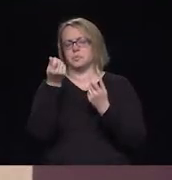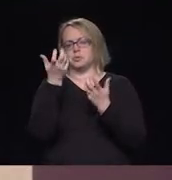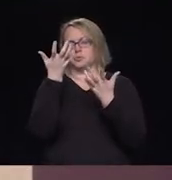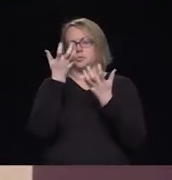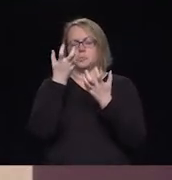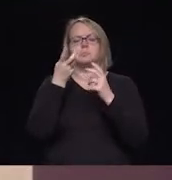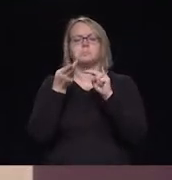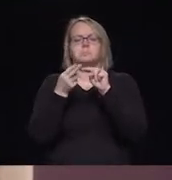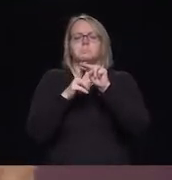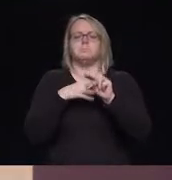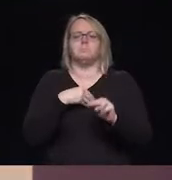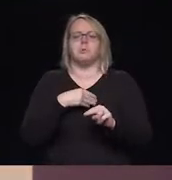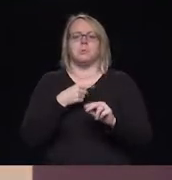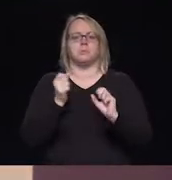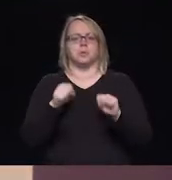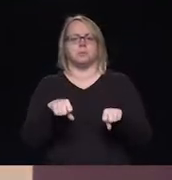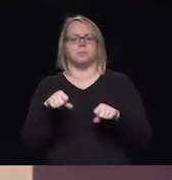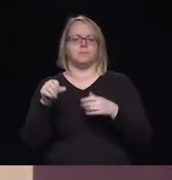and make sure that it's lighter.